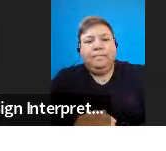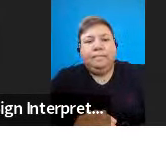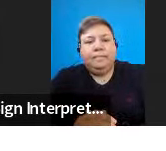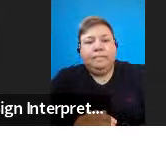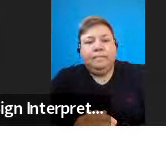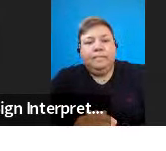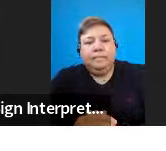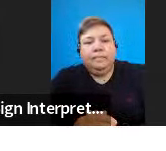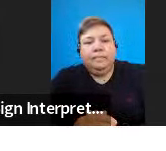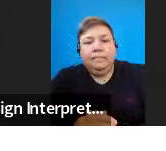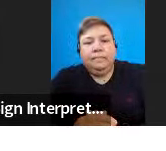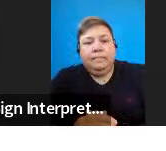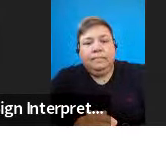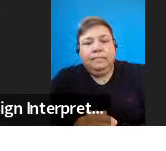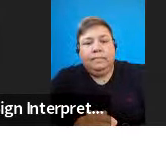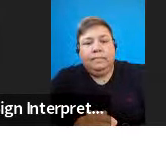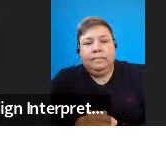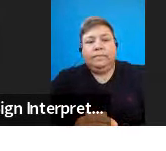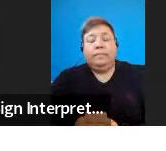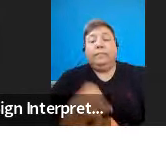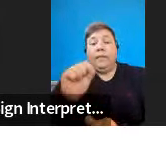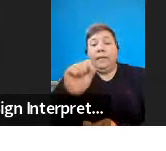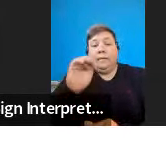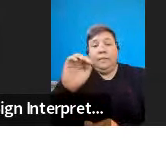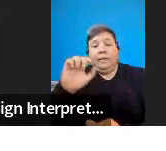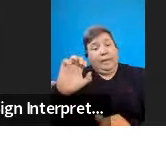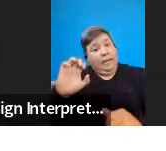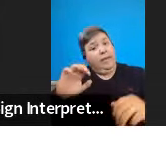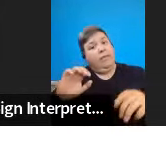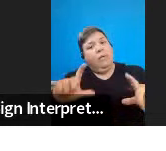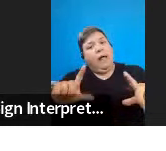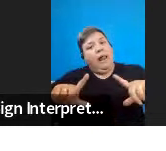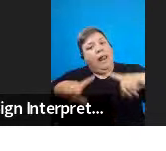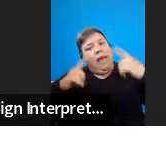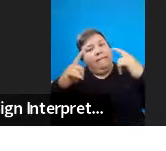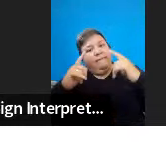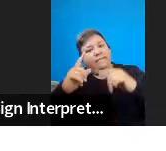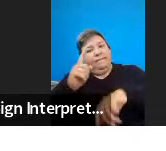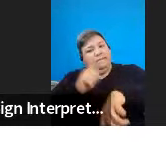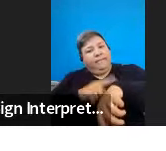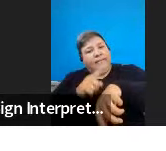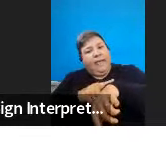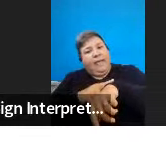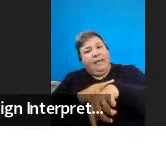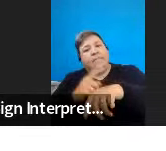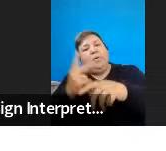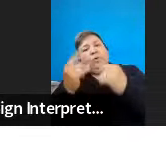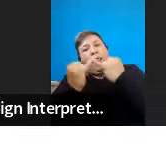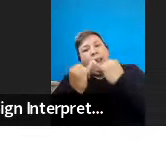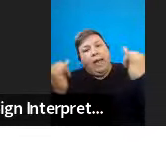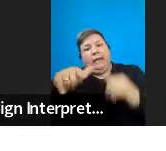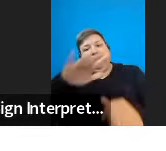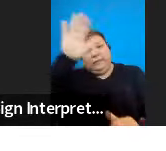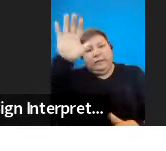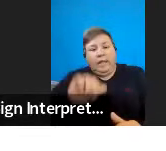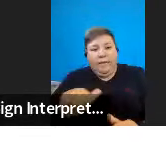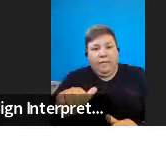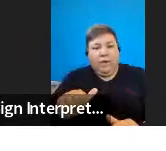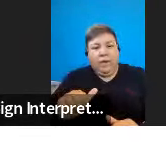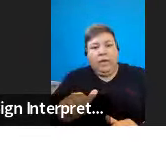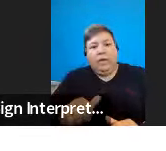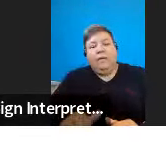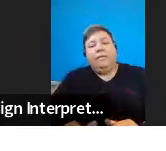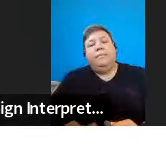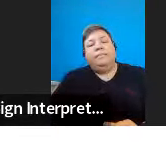As I've indicated, that SMMEs are a lifetime of the South African economy. Their contribution to the GDP is significant and